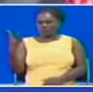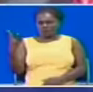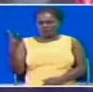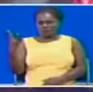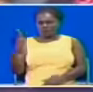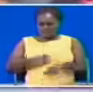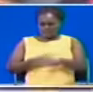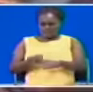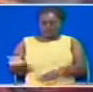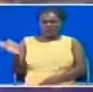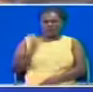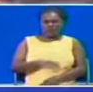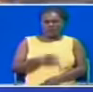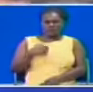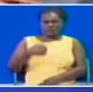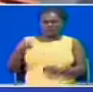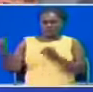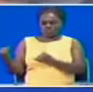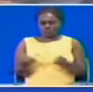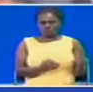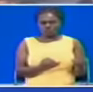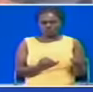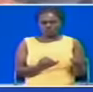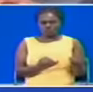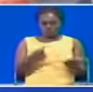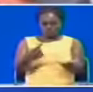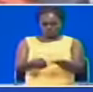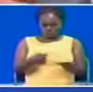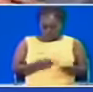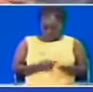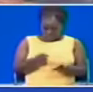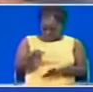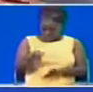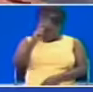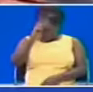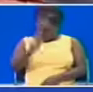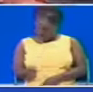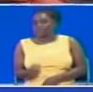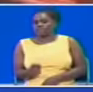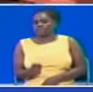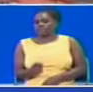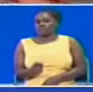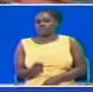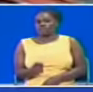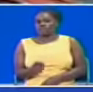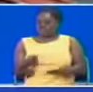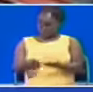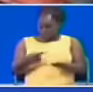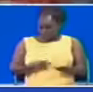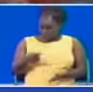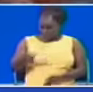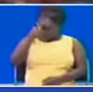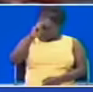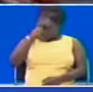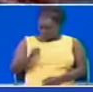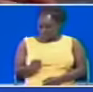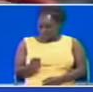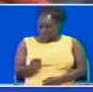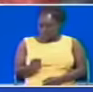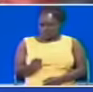come back, I will introduce a motion to discuss you. That is the provision. We will discuss you and we